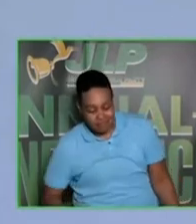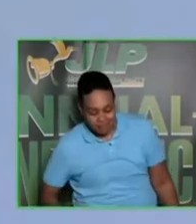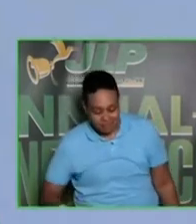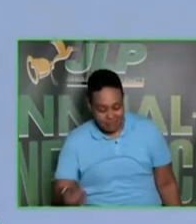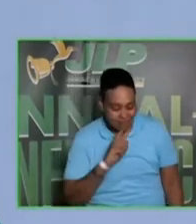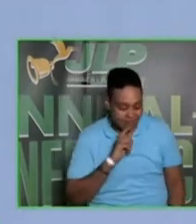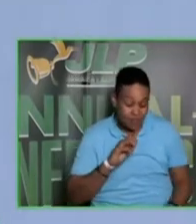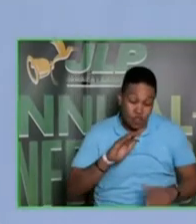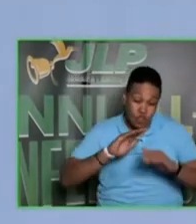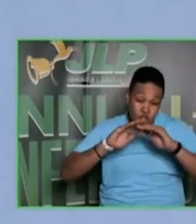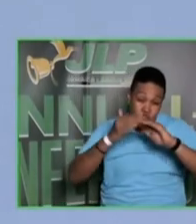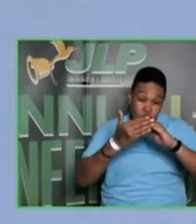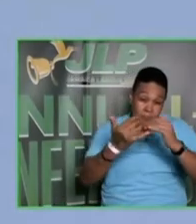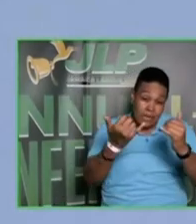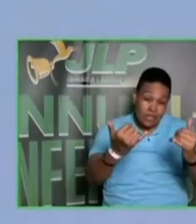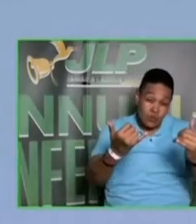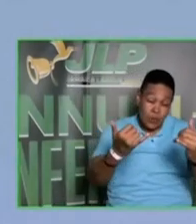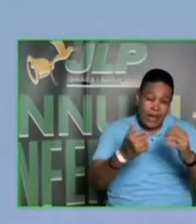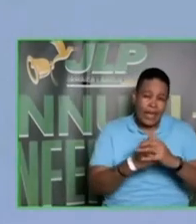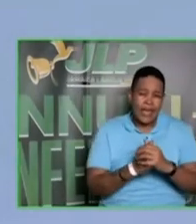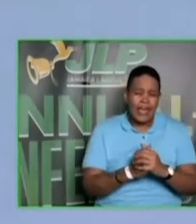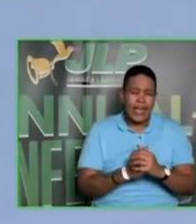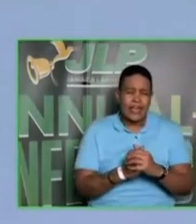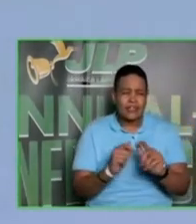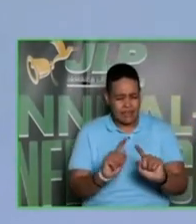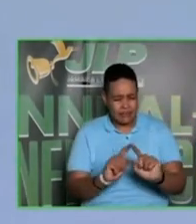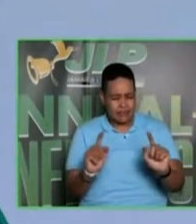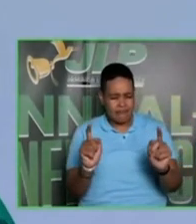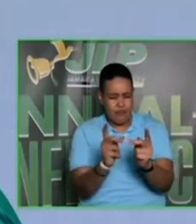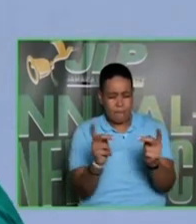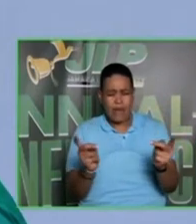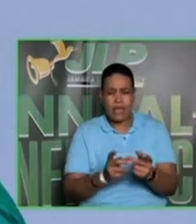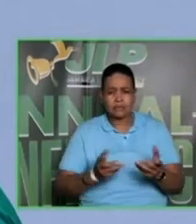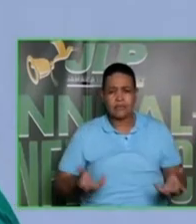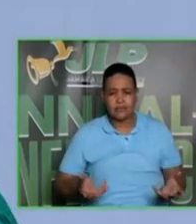Prosperity start. Jamaica today is a different place